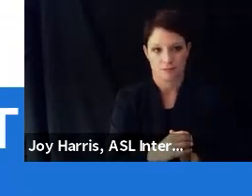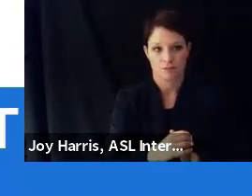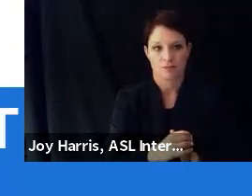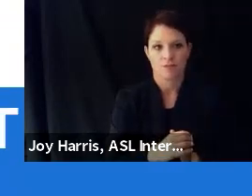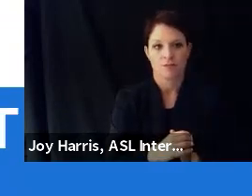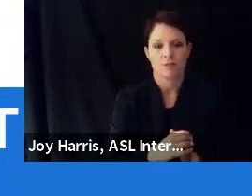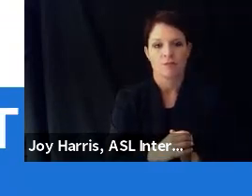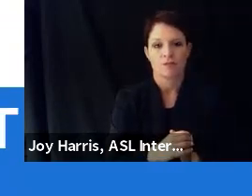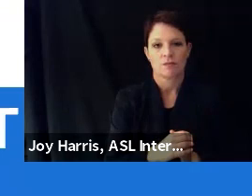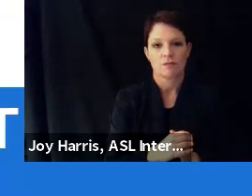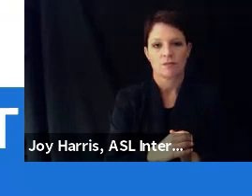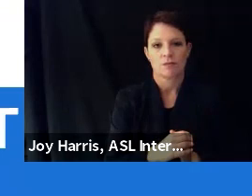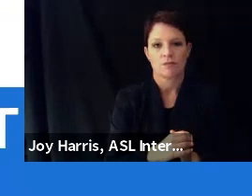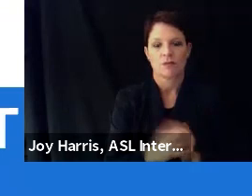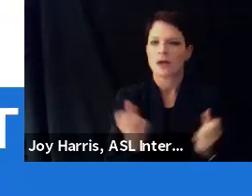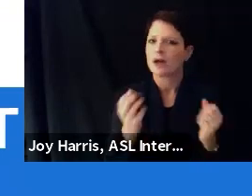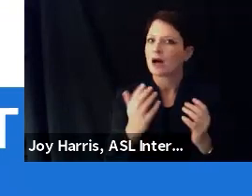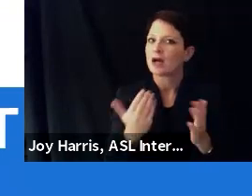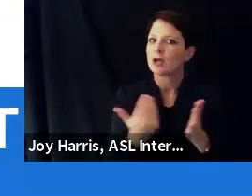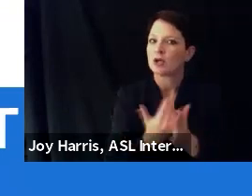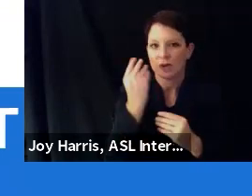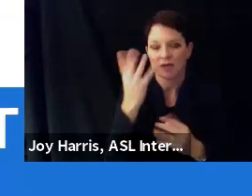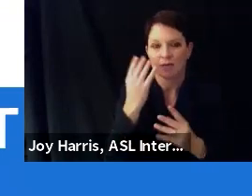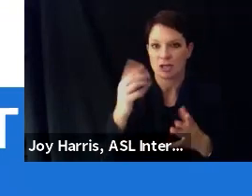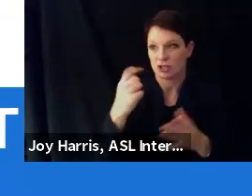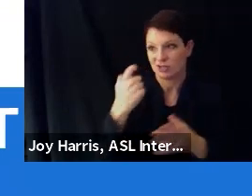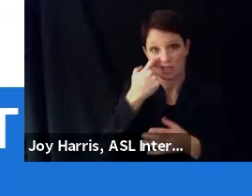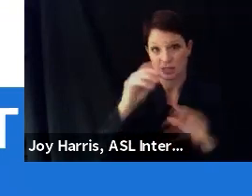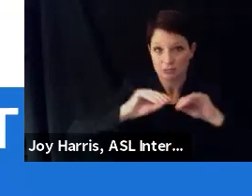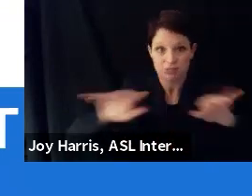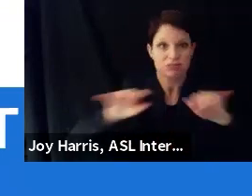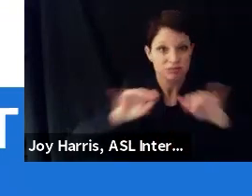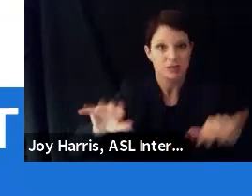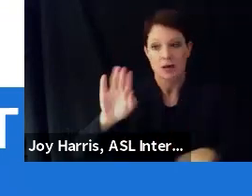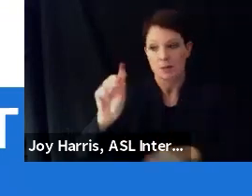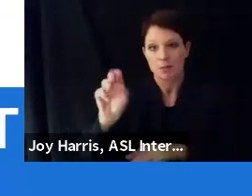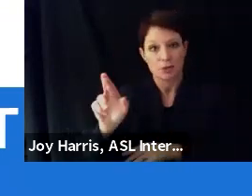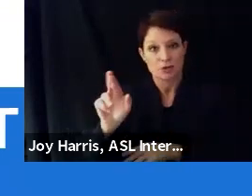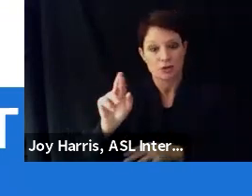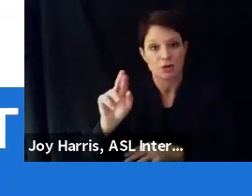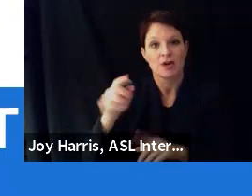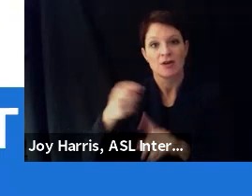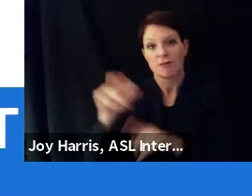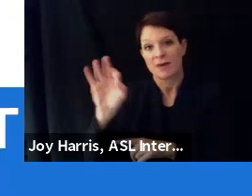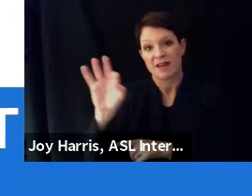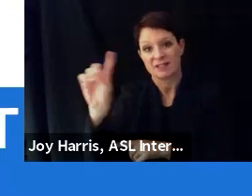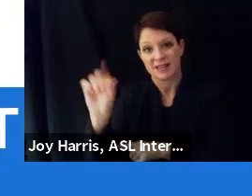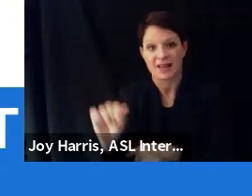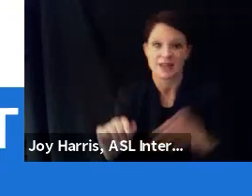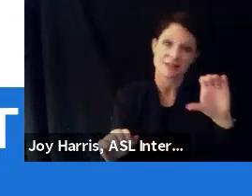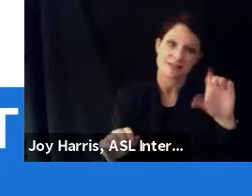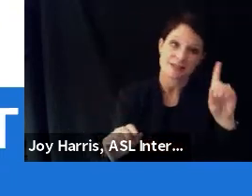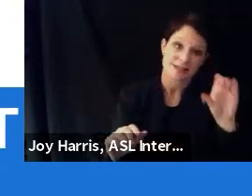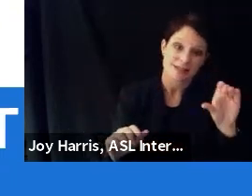So there's, like I said, a lot of information coming out about booster doses from the FDA, from the CDC,